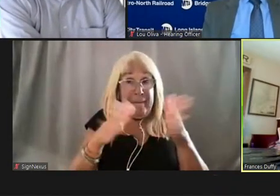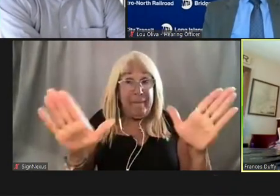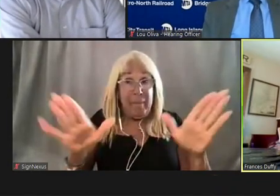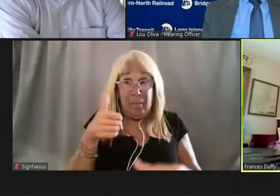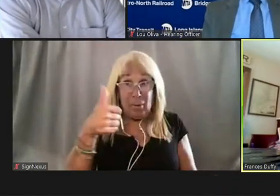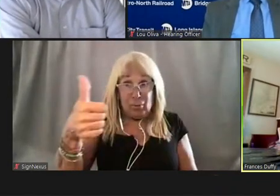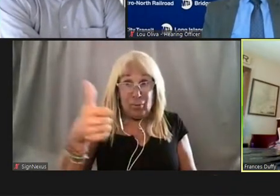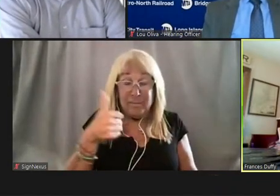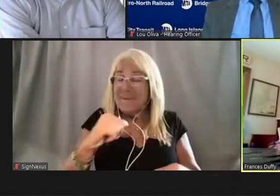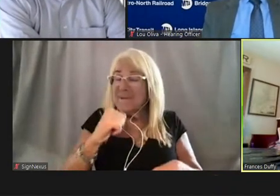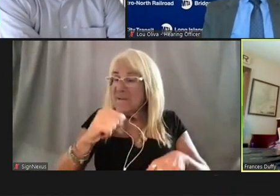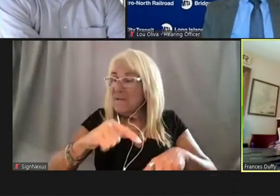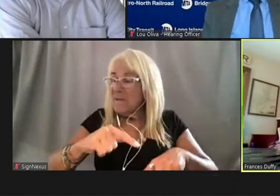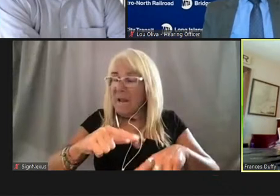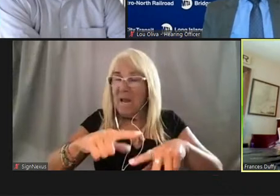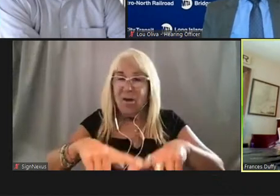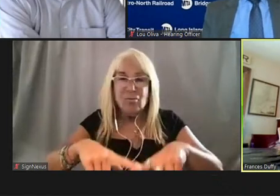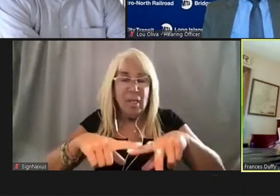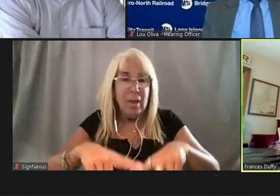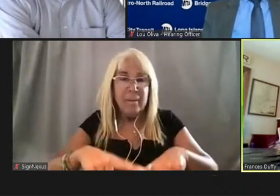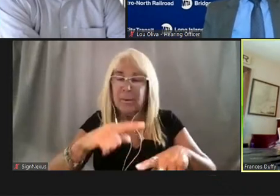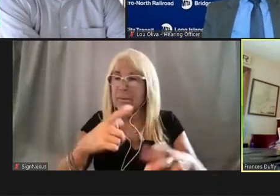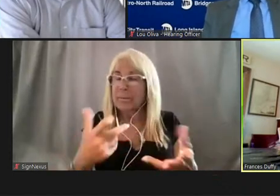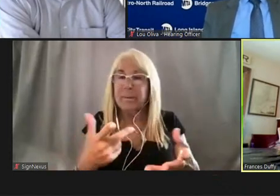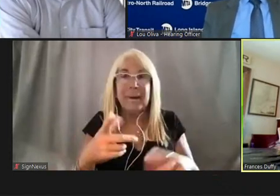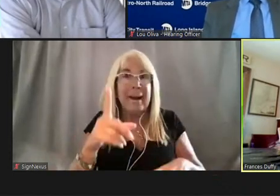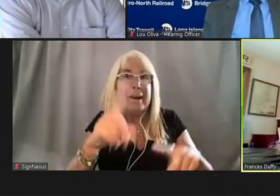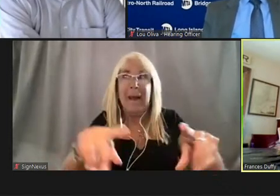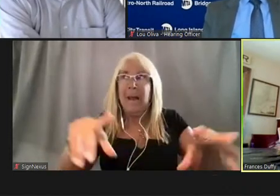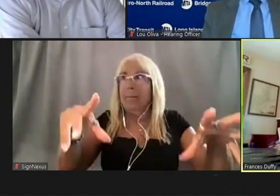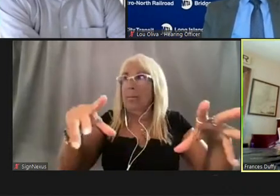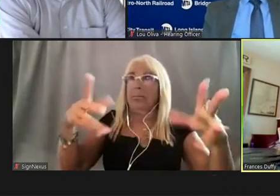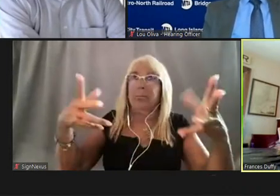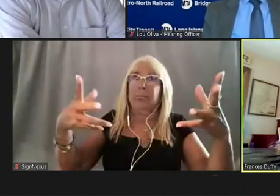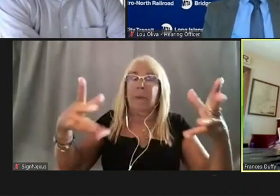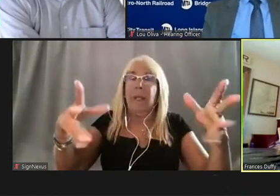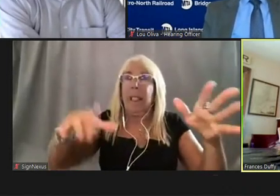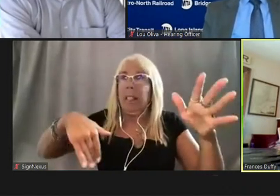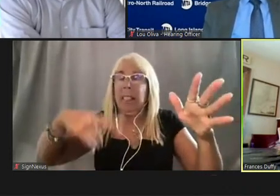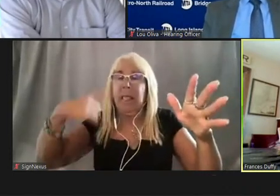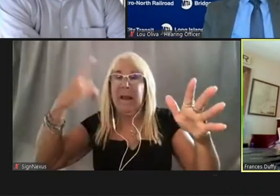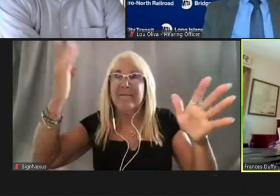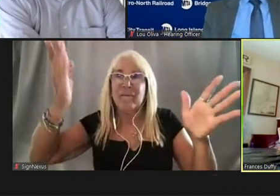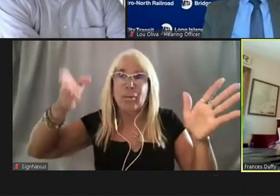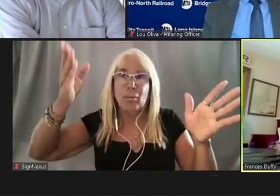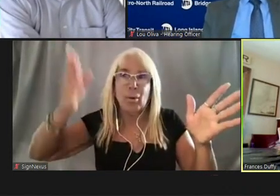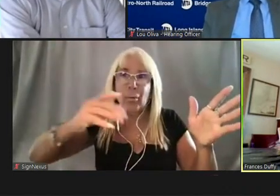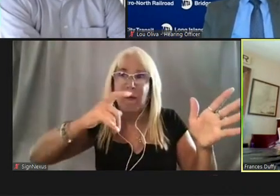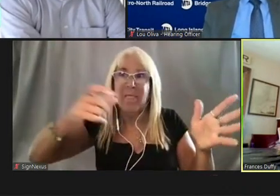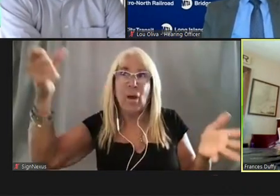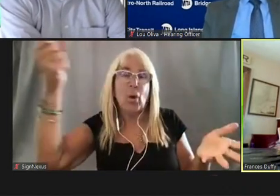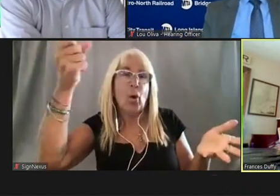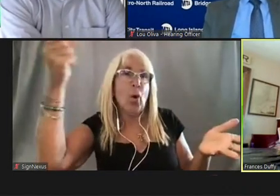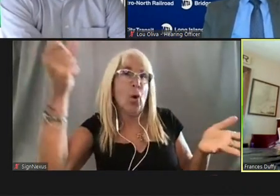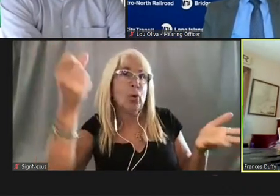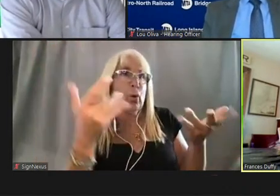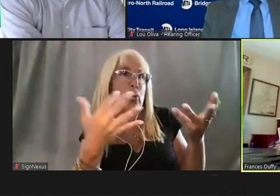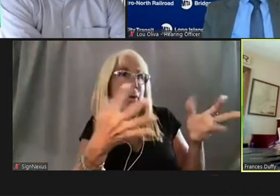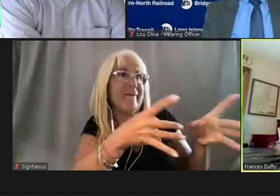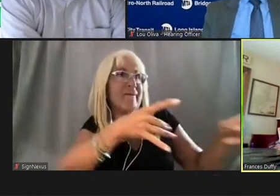enough um it's not acceptable for me to be late for a Broadway show they don't hold the curtain for the harpist so